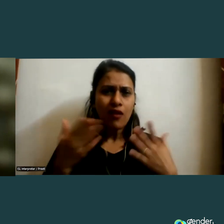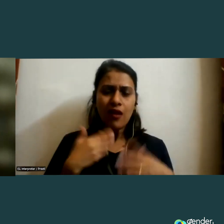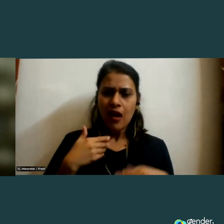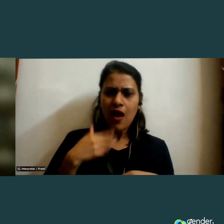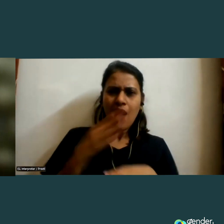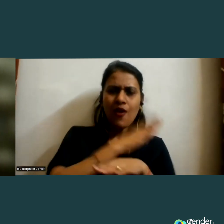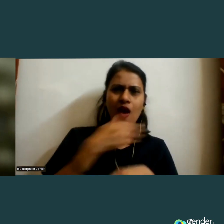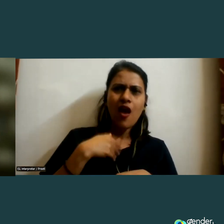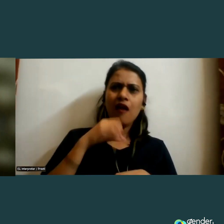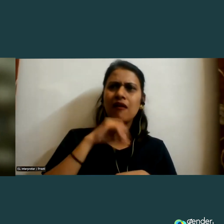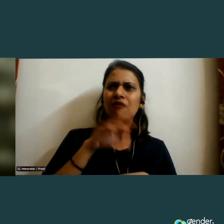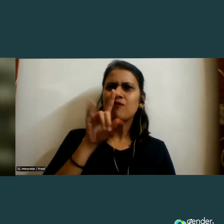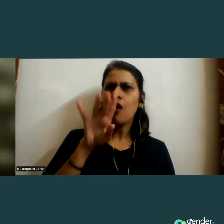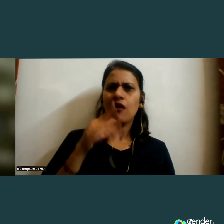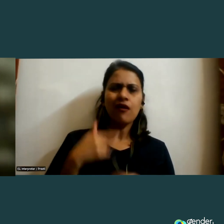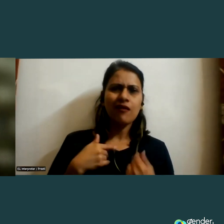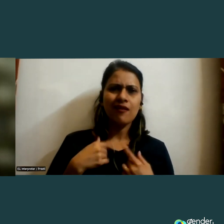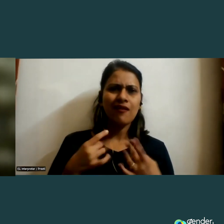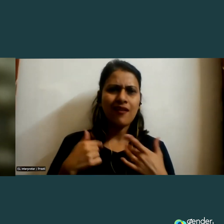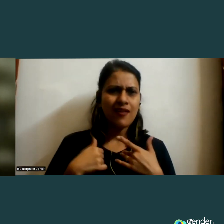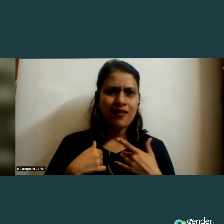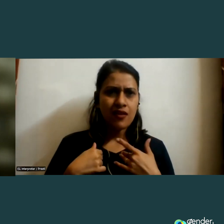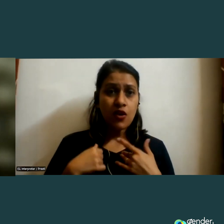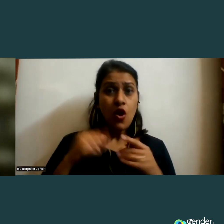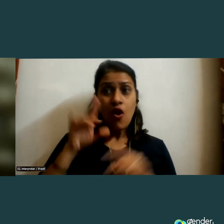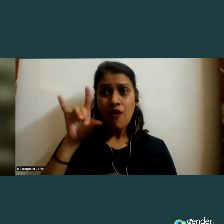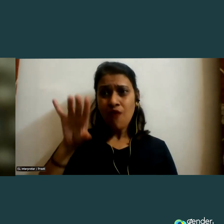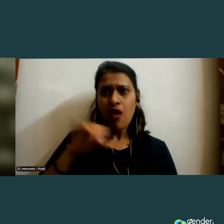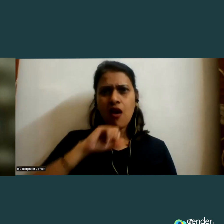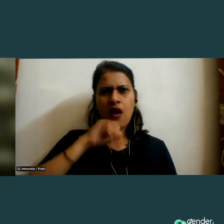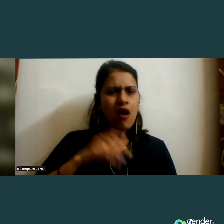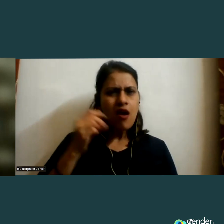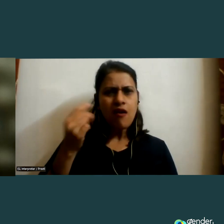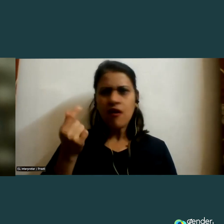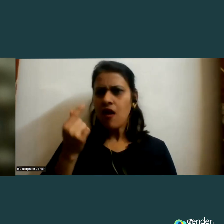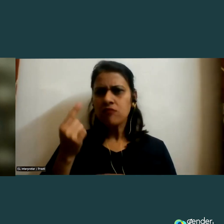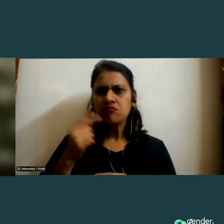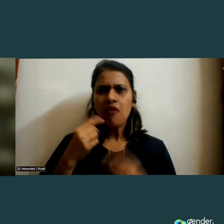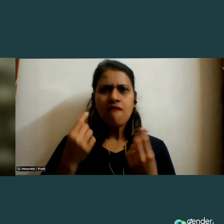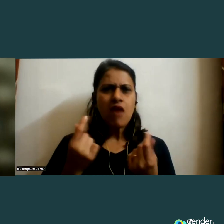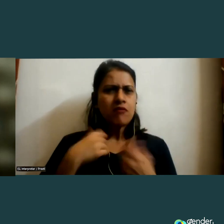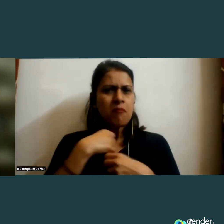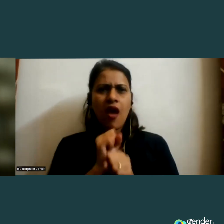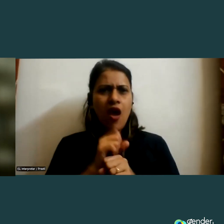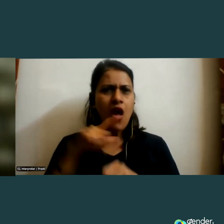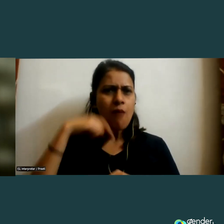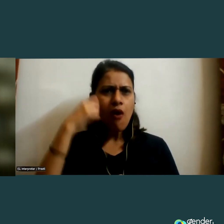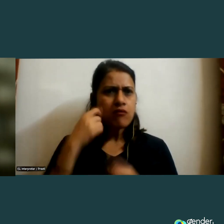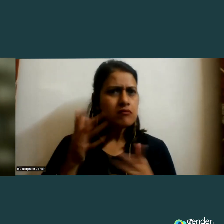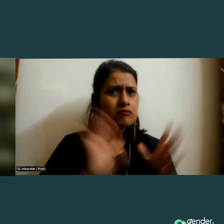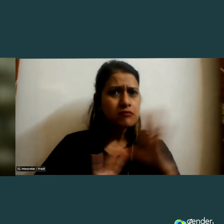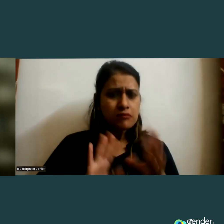14? And there was this young kid who's made an entire film, and the lens with which he looked at it. So just even giving